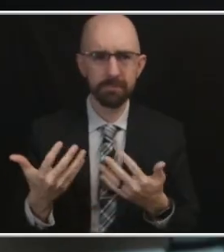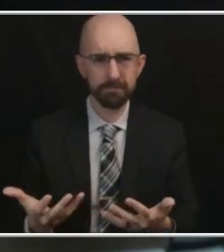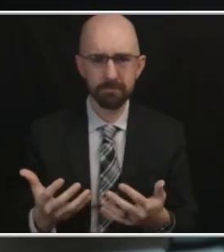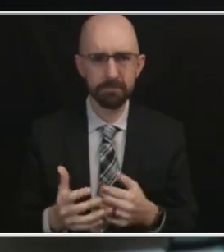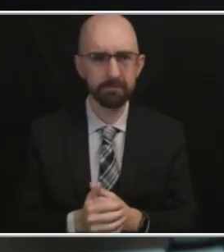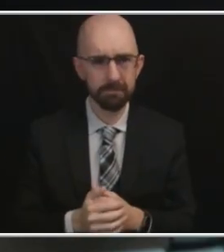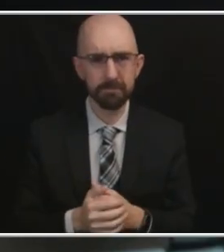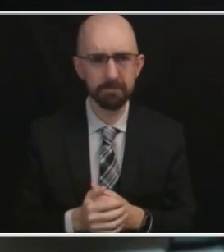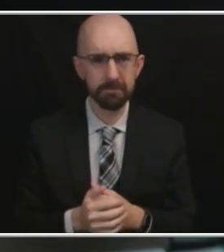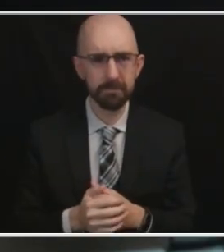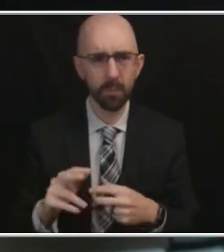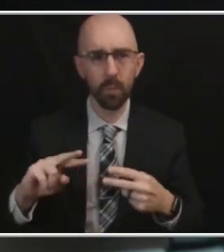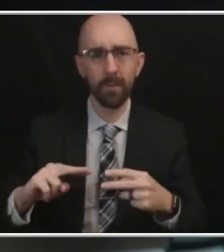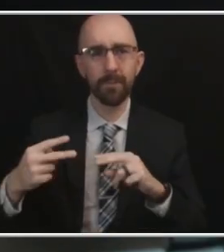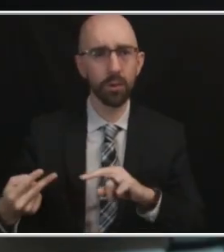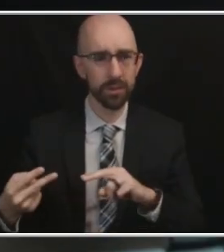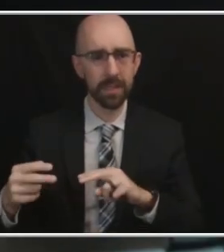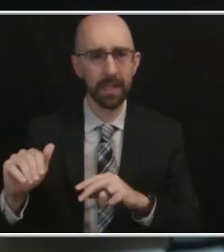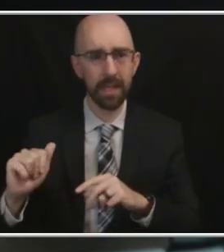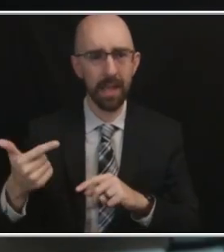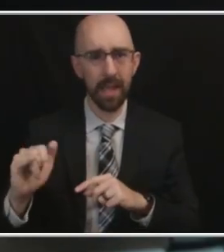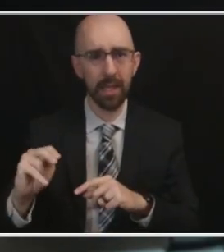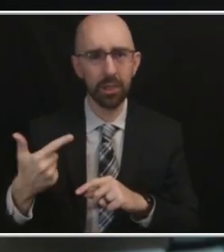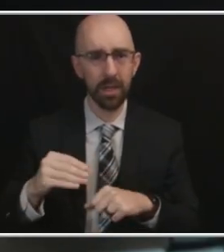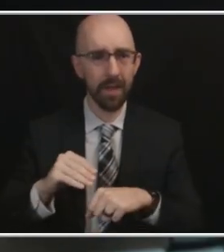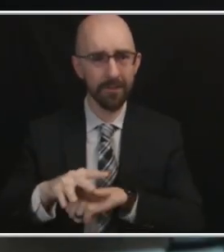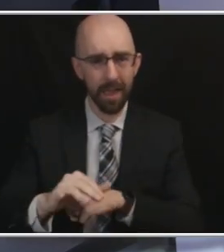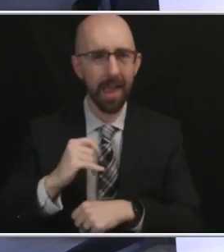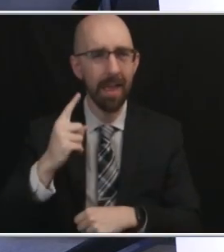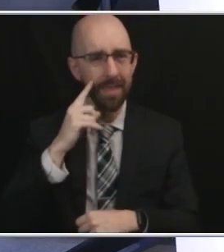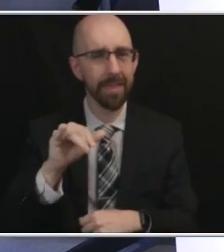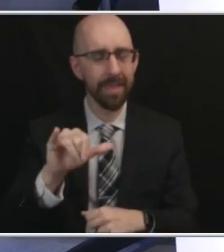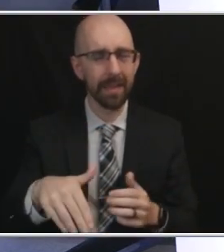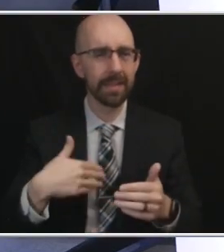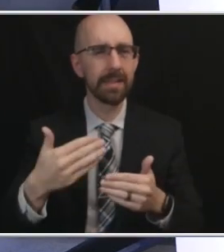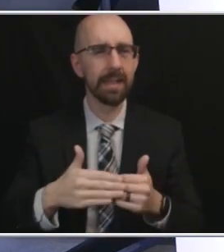reversing that aging effect? And I think that's kind of the next step.